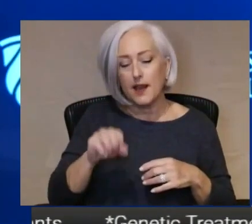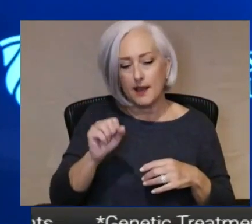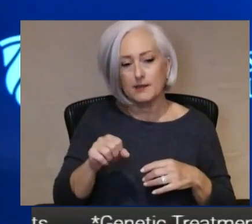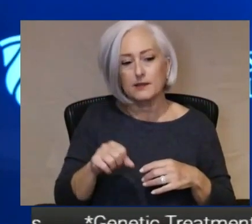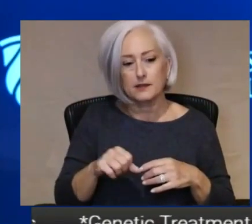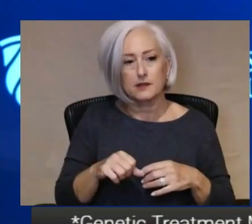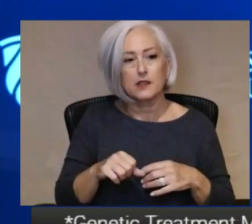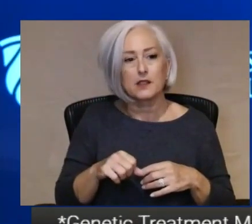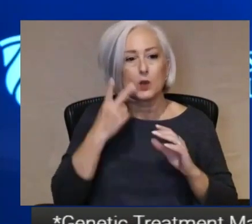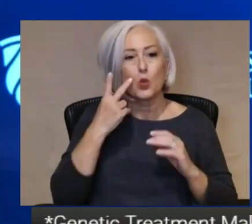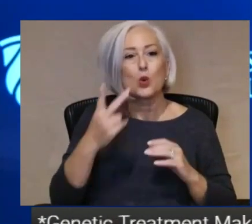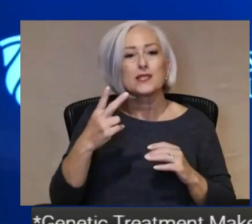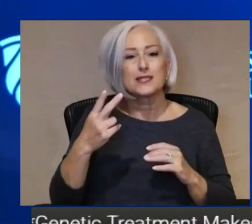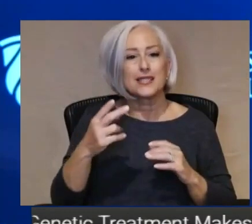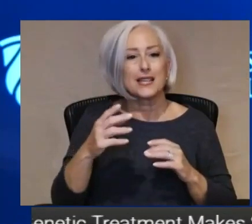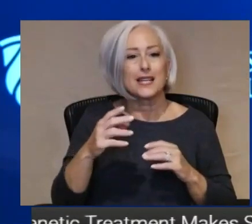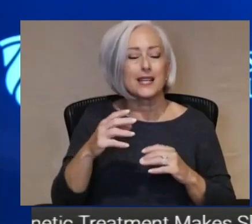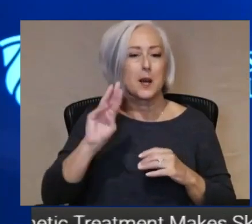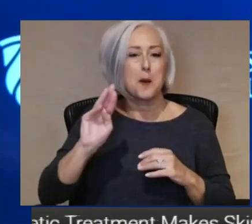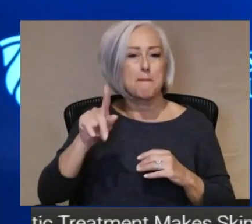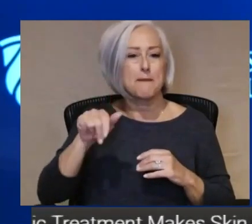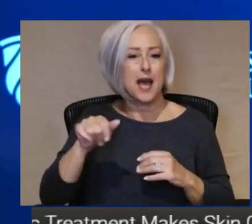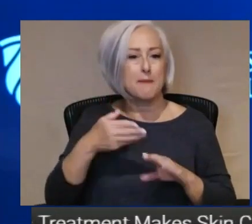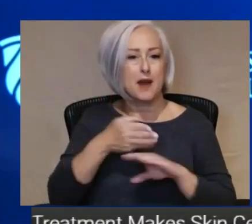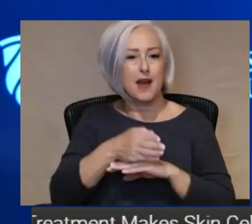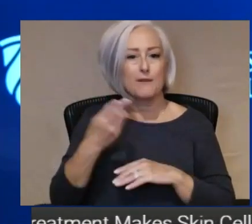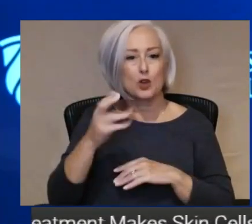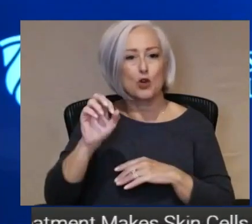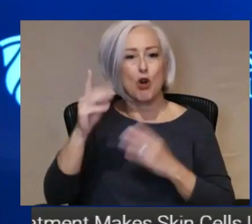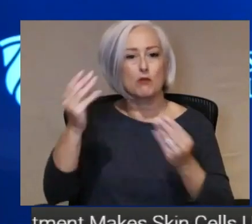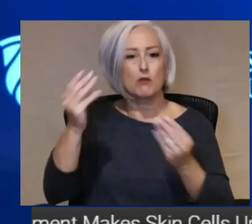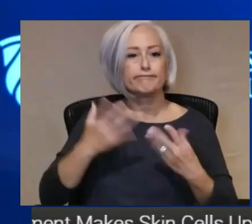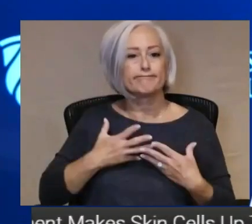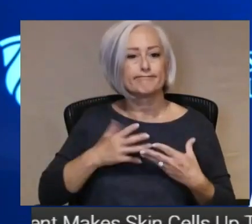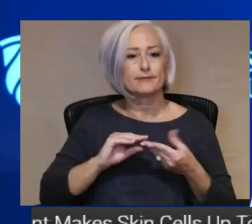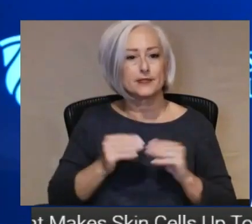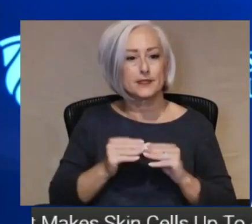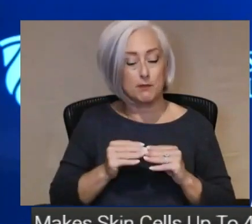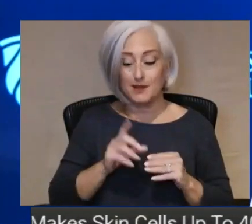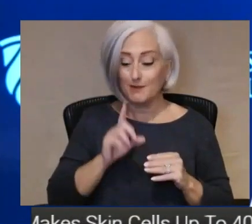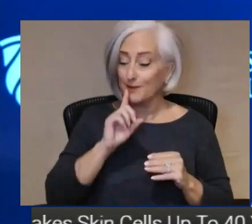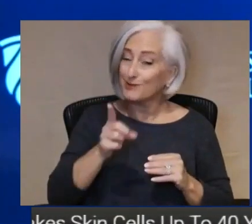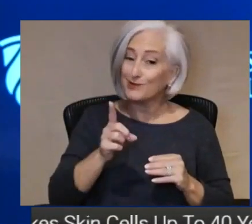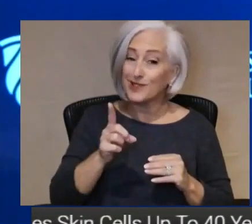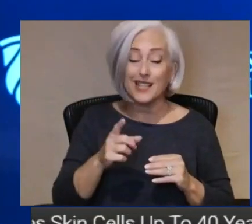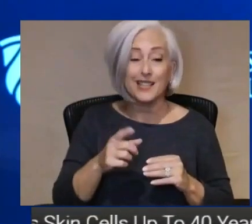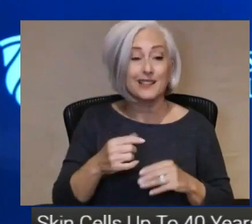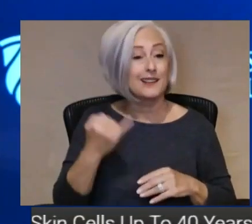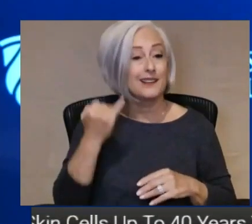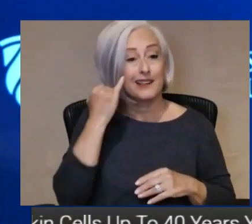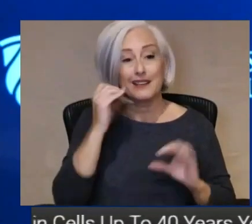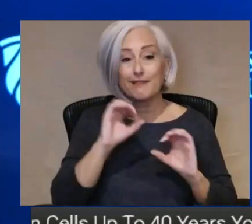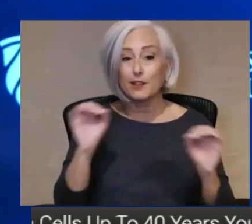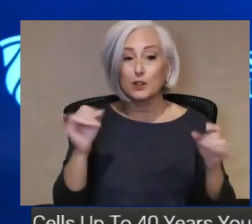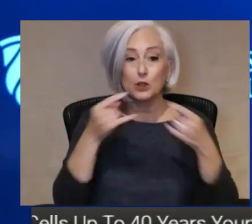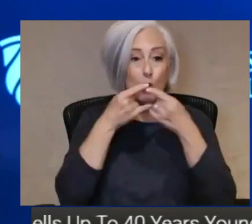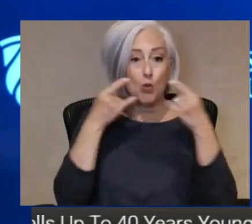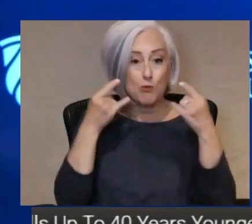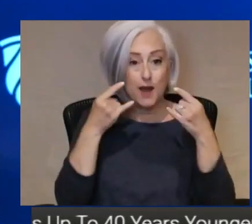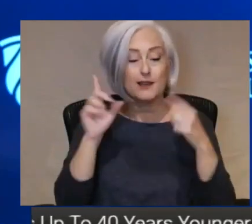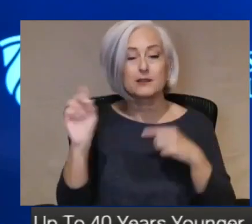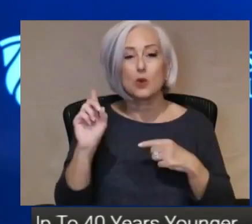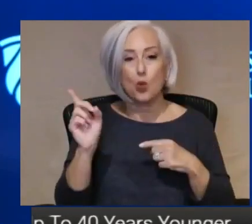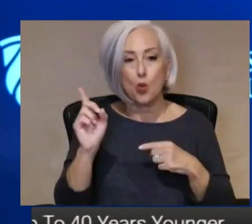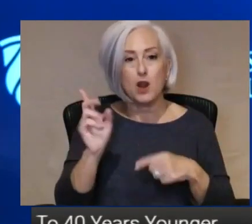and that'll help answer this question a little bit more. But the simple reality is if you don't have masks in congregant settings, whether it's